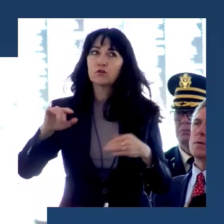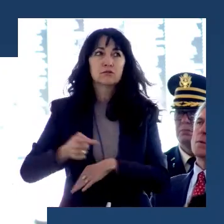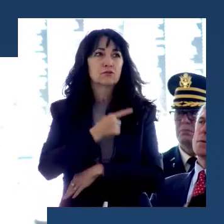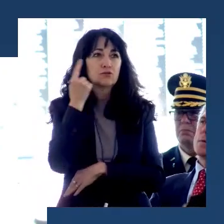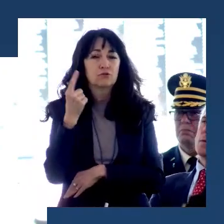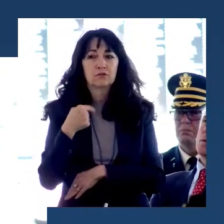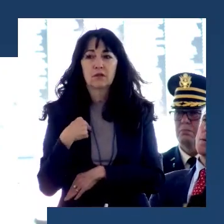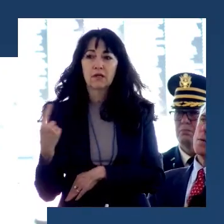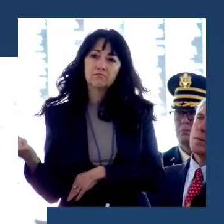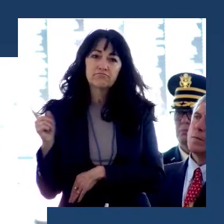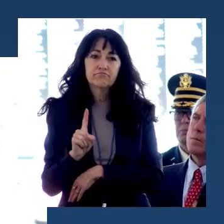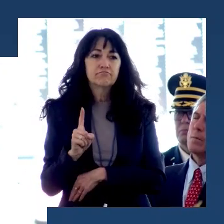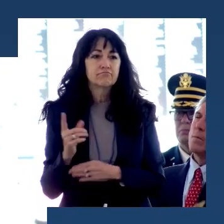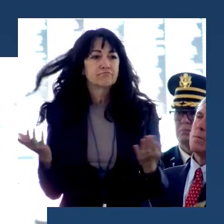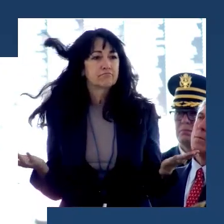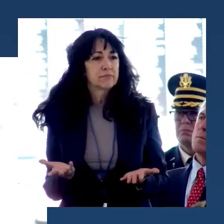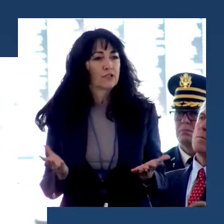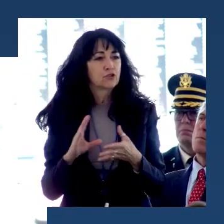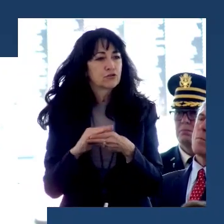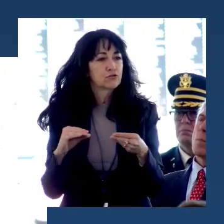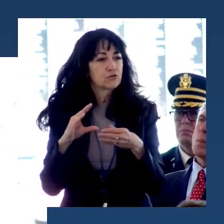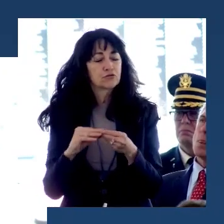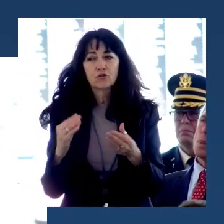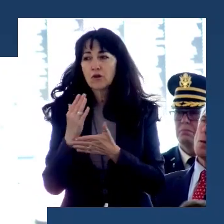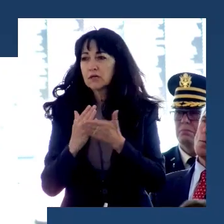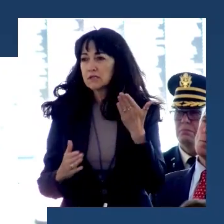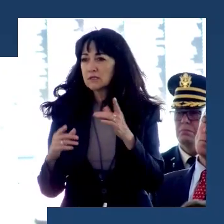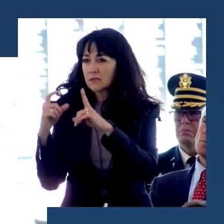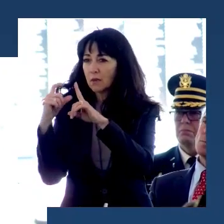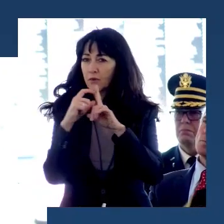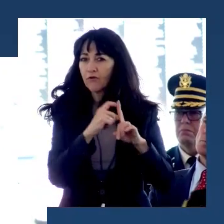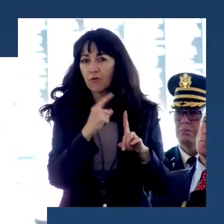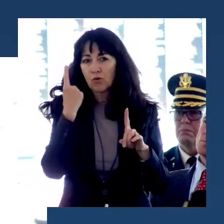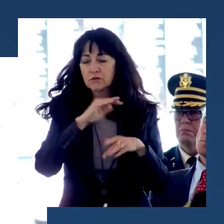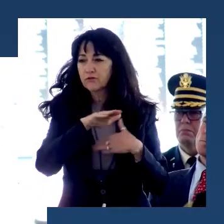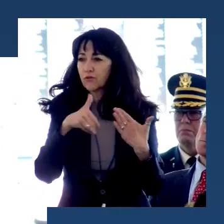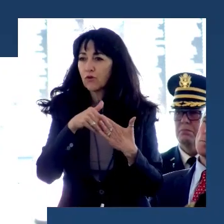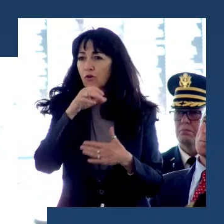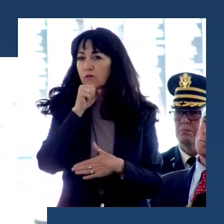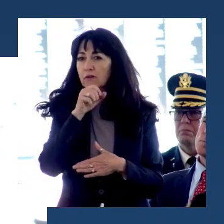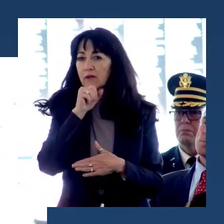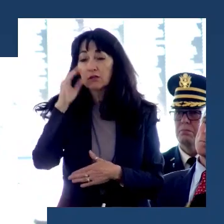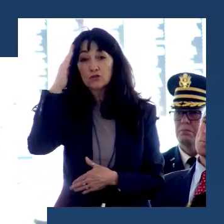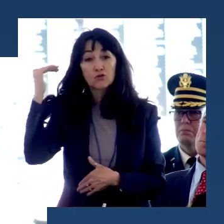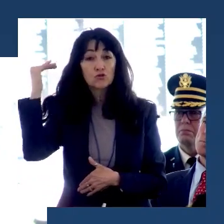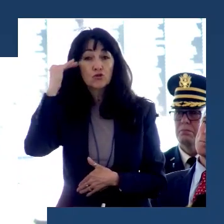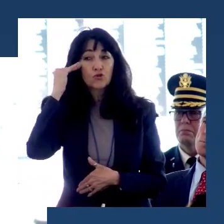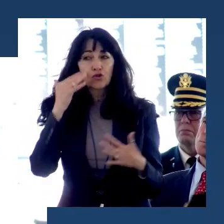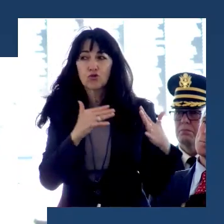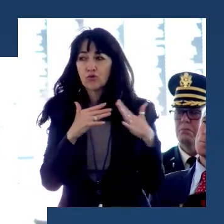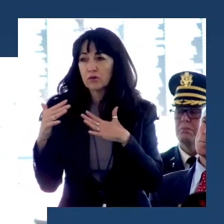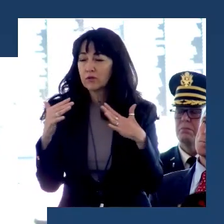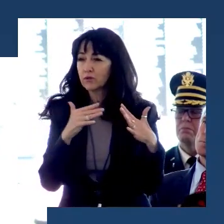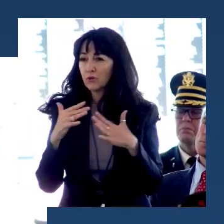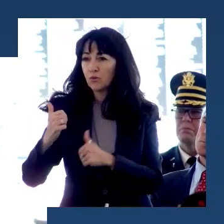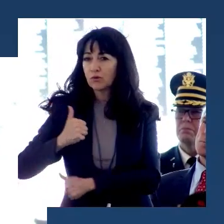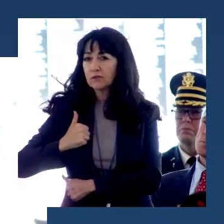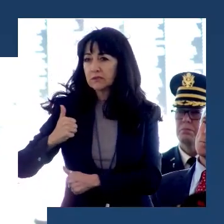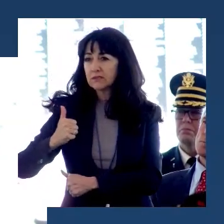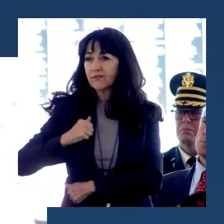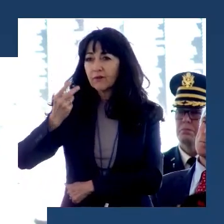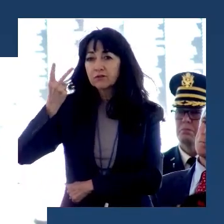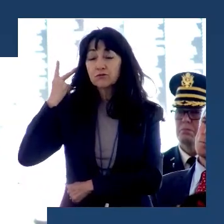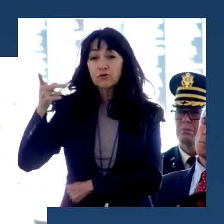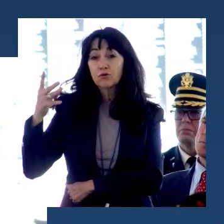you, some provocative words inscribed for all the ages on the walls of the Korean War Veterans Memorial in Washington,